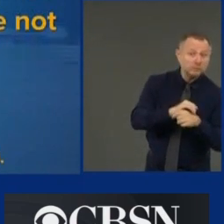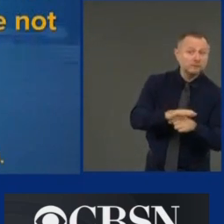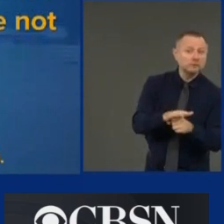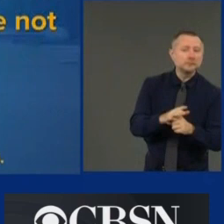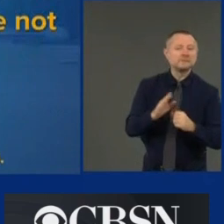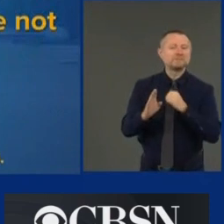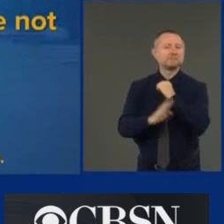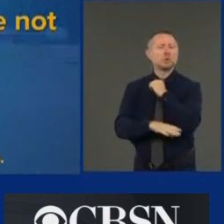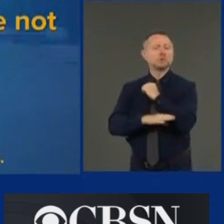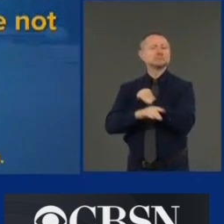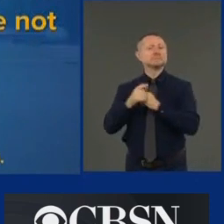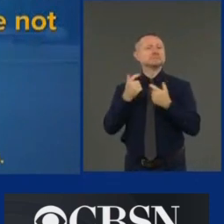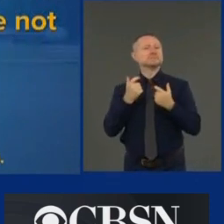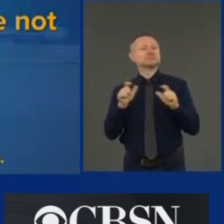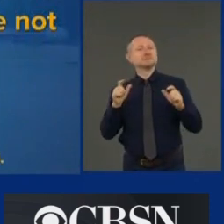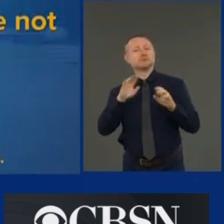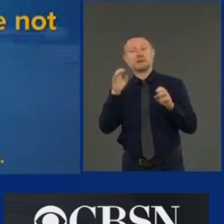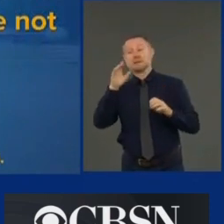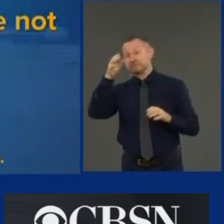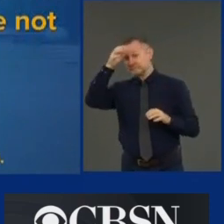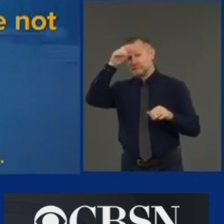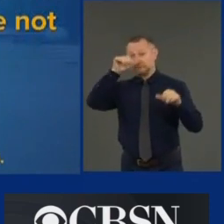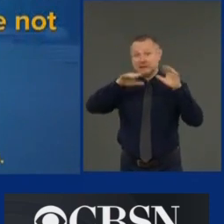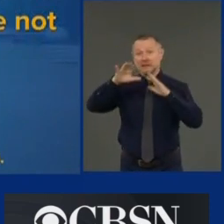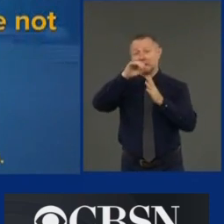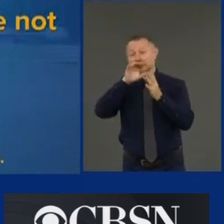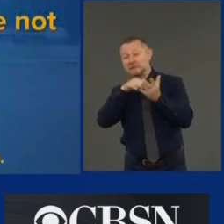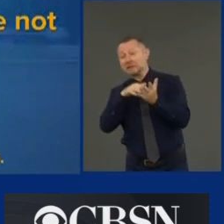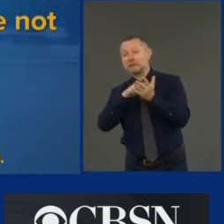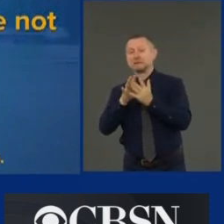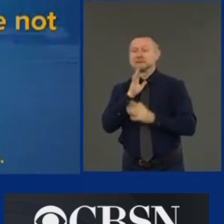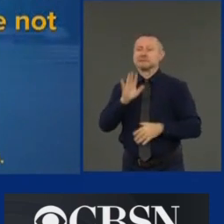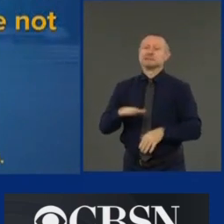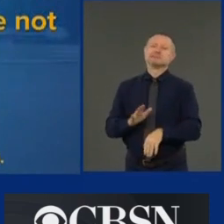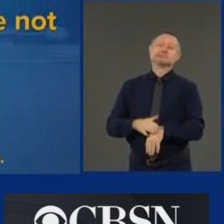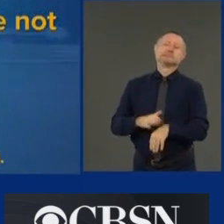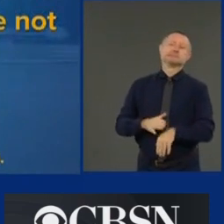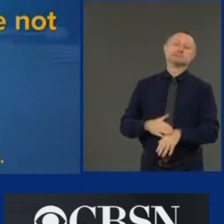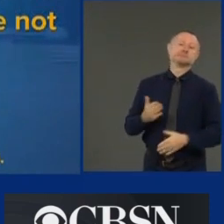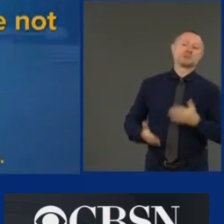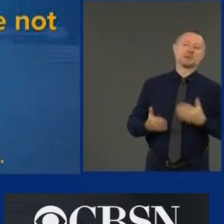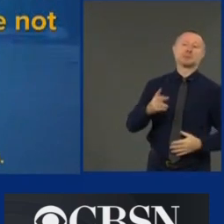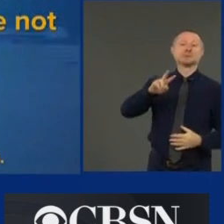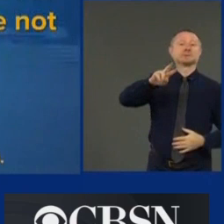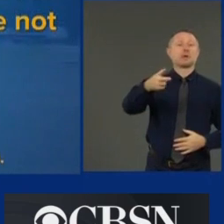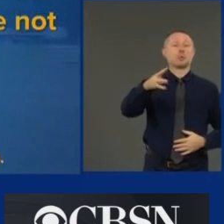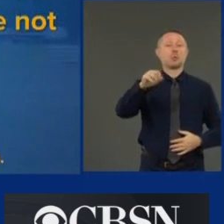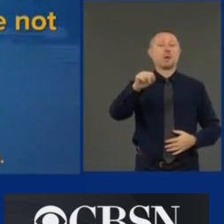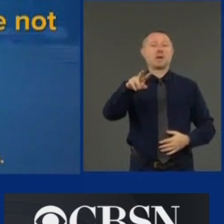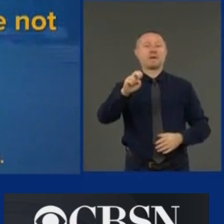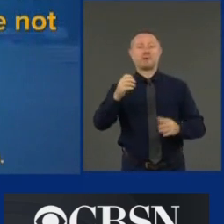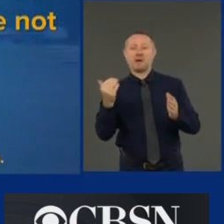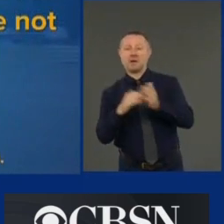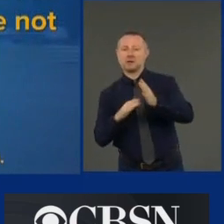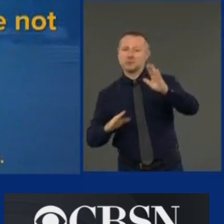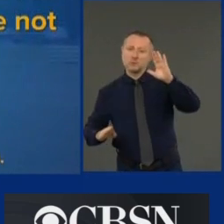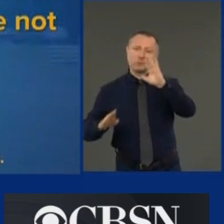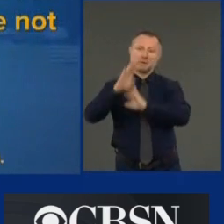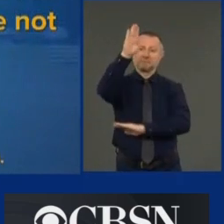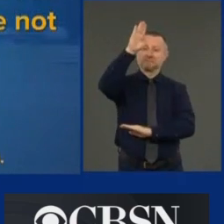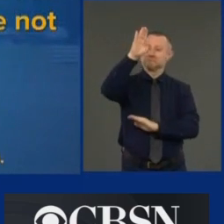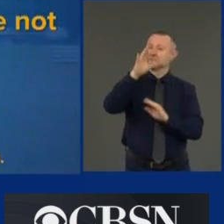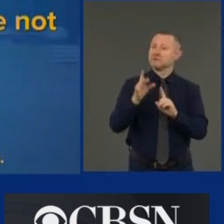experts are suggesting there may be a second wave or a recurrence, so phasing it will allow us to